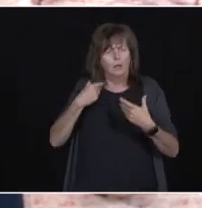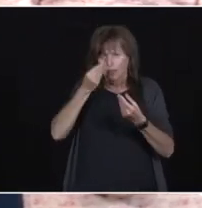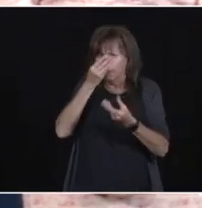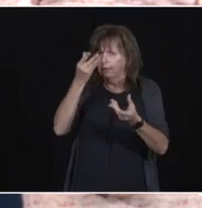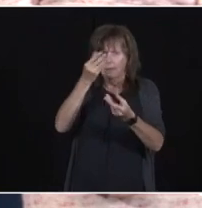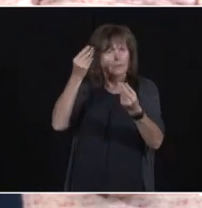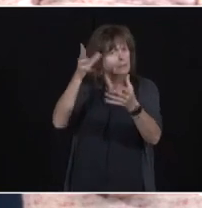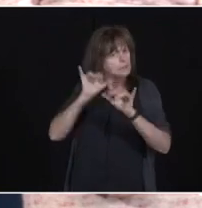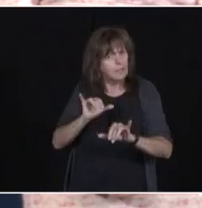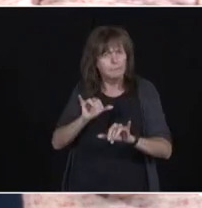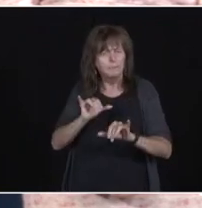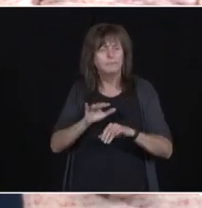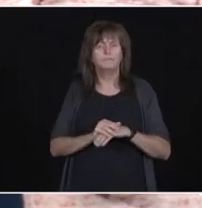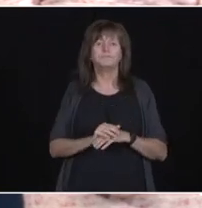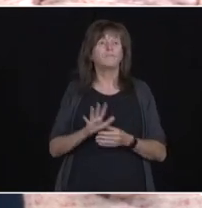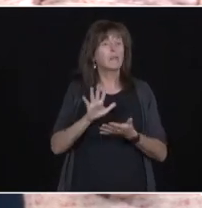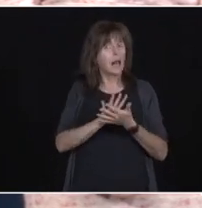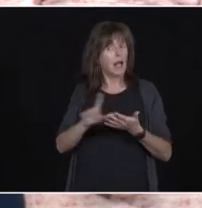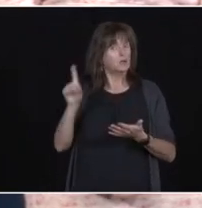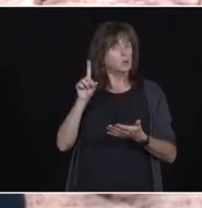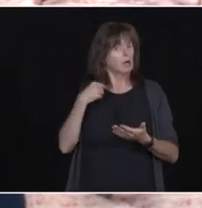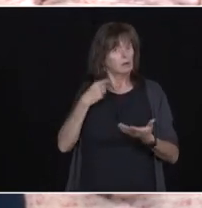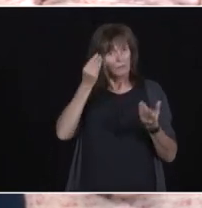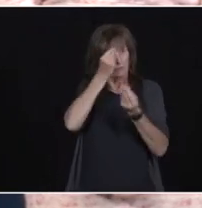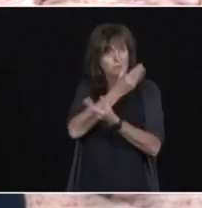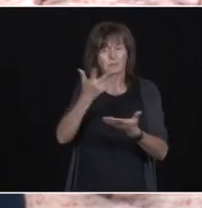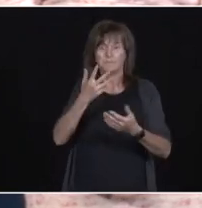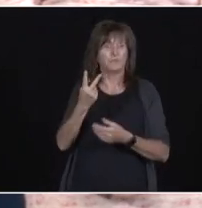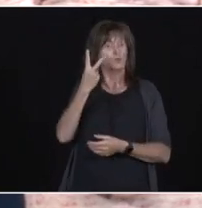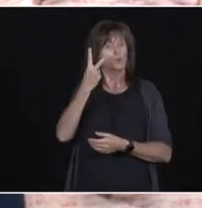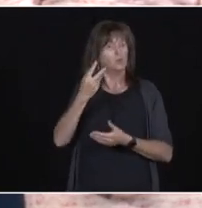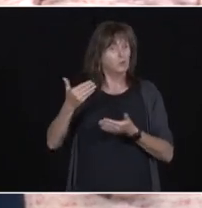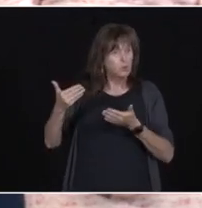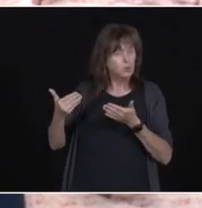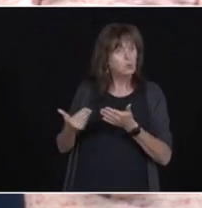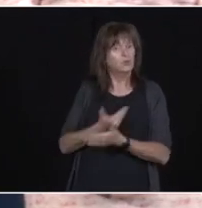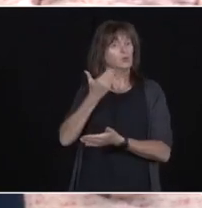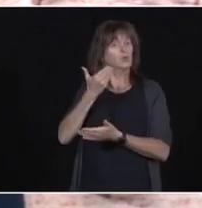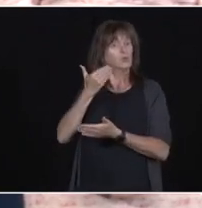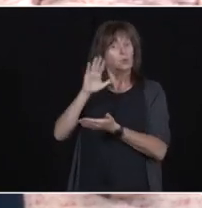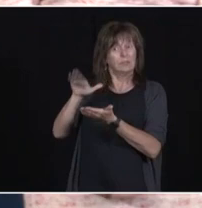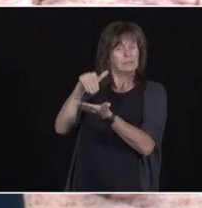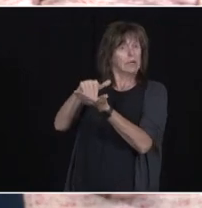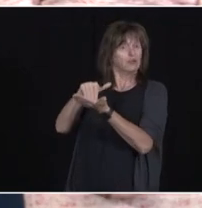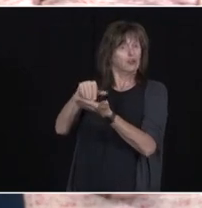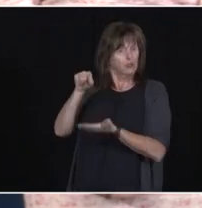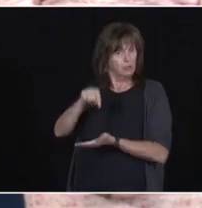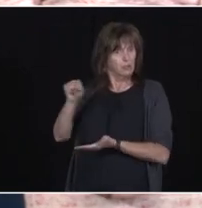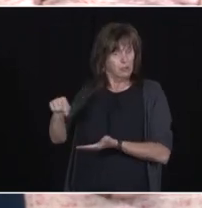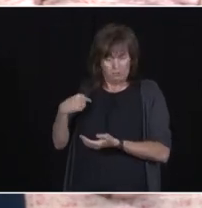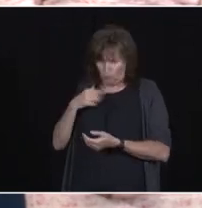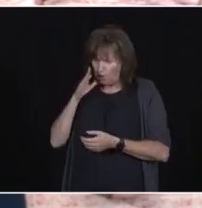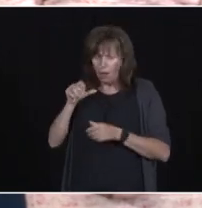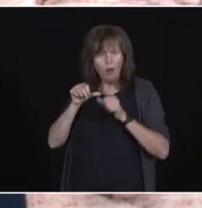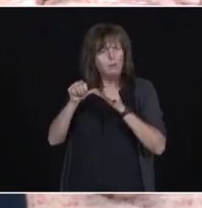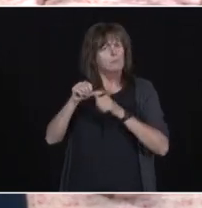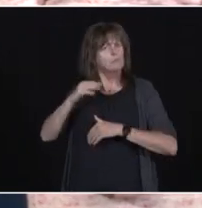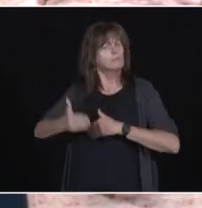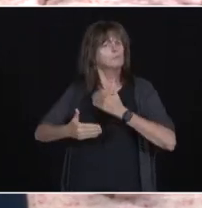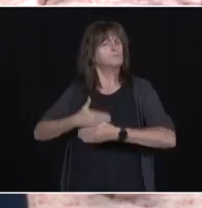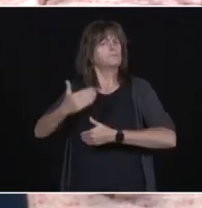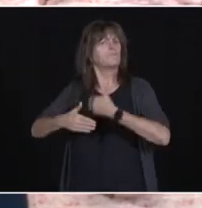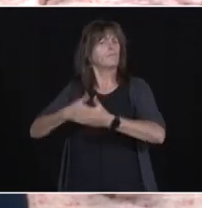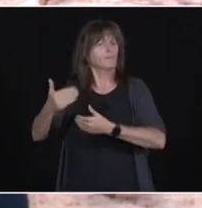accelerated builds when it comes to long-term care homes, and we'll have another one coming up very shortly as well. I'll pass this over to the